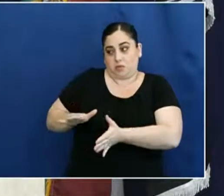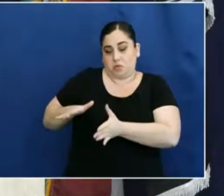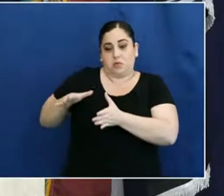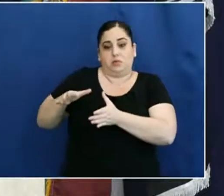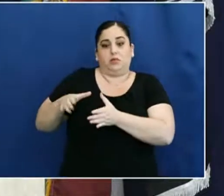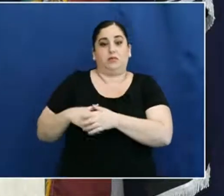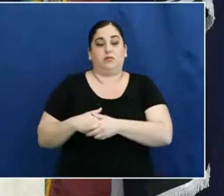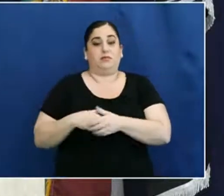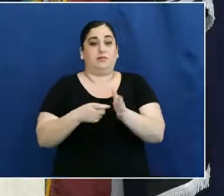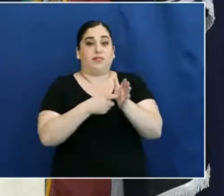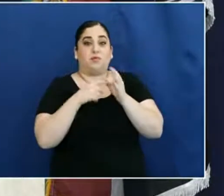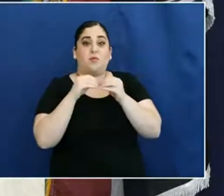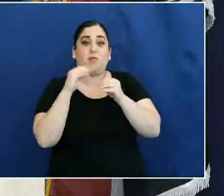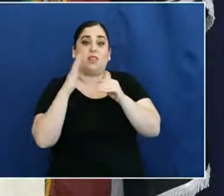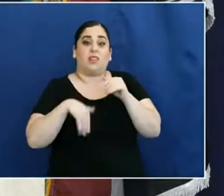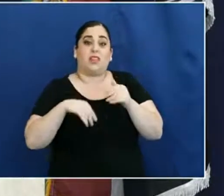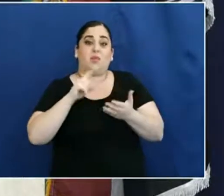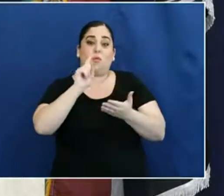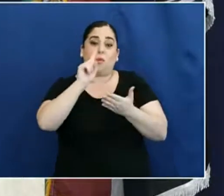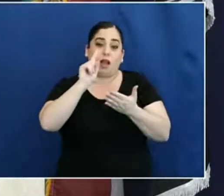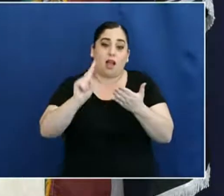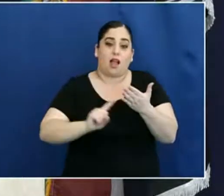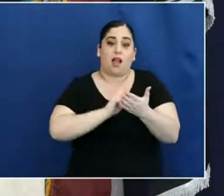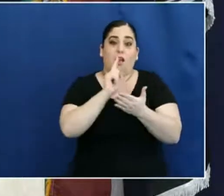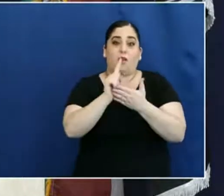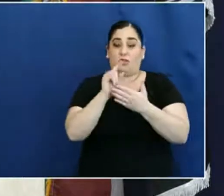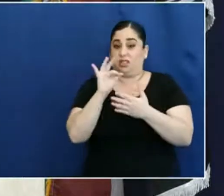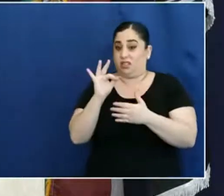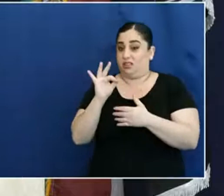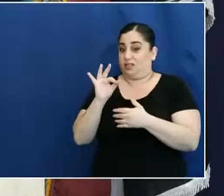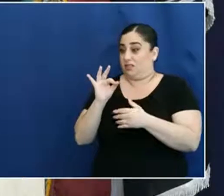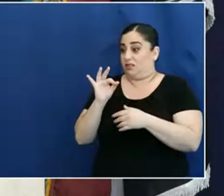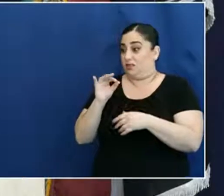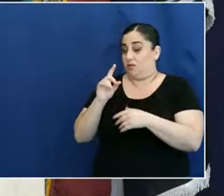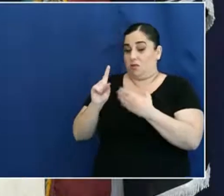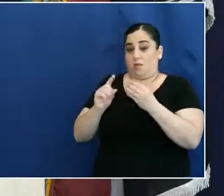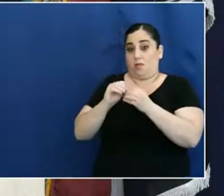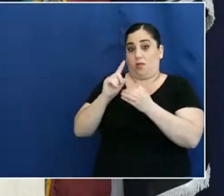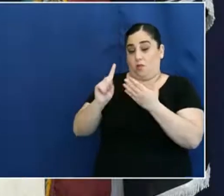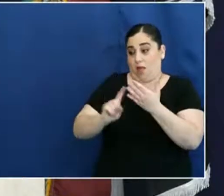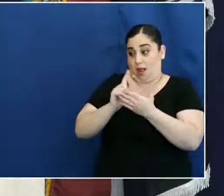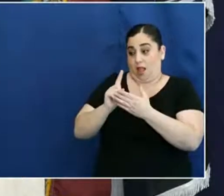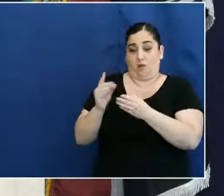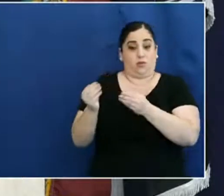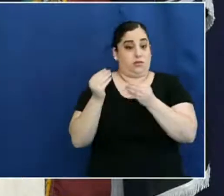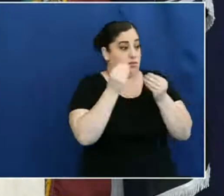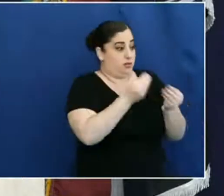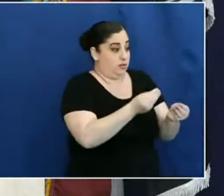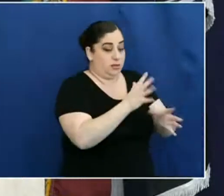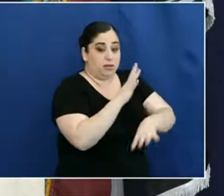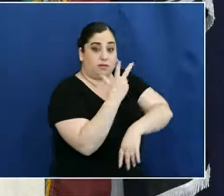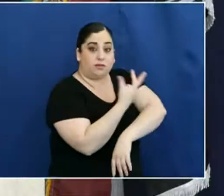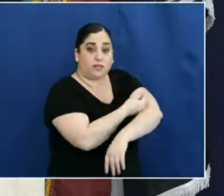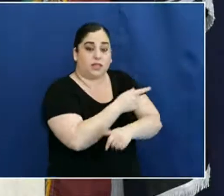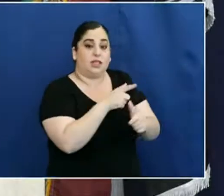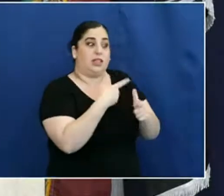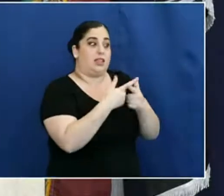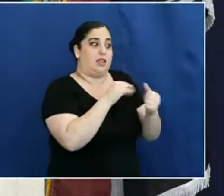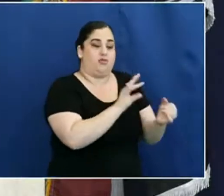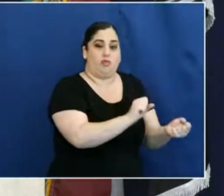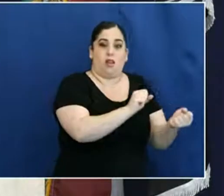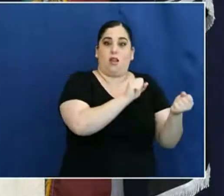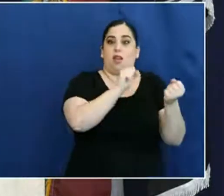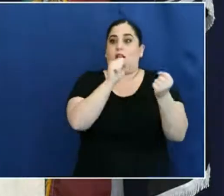individual and then move to another. We did have a provider on early when we announced the upstart of the program. That provider did about 3